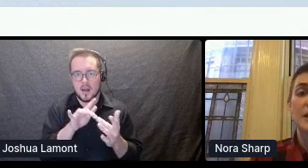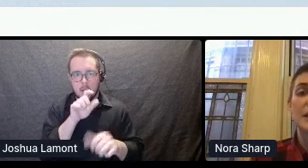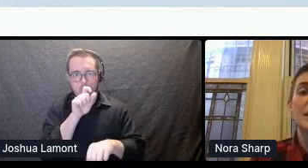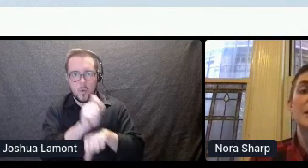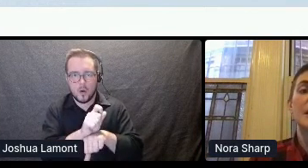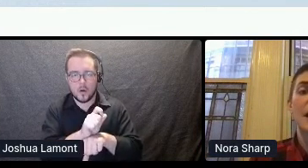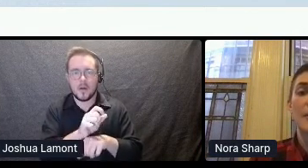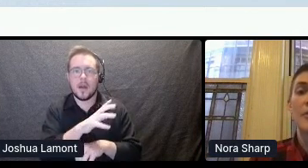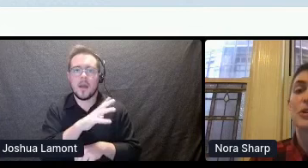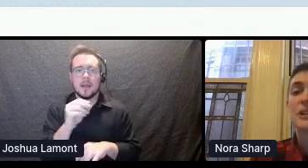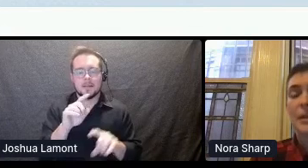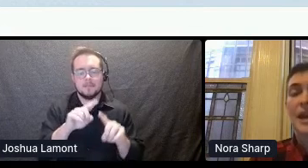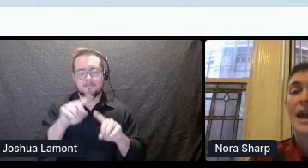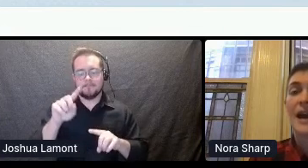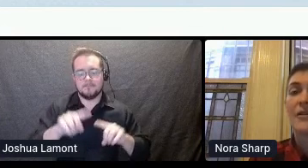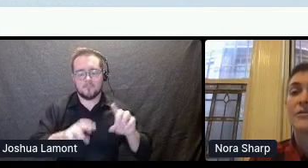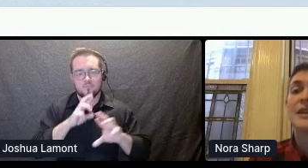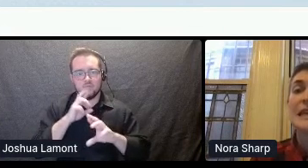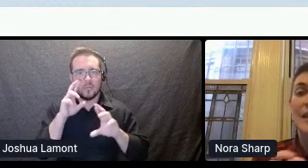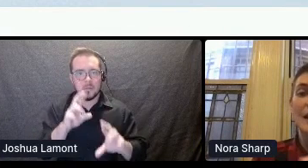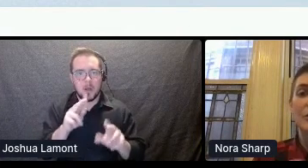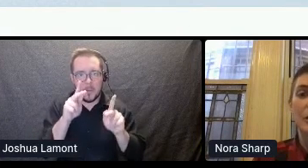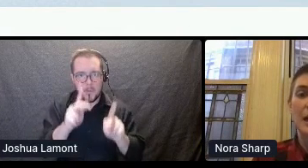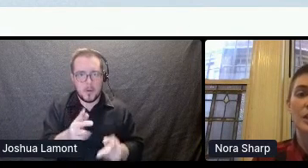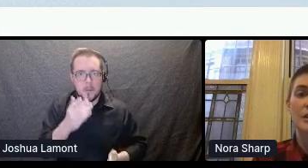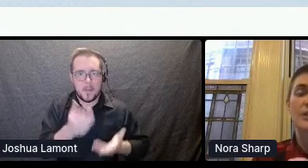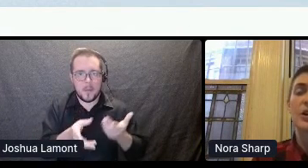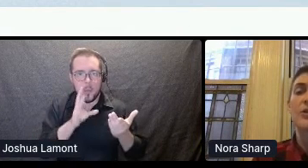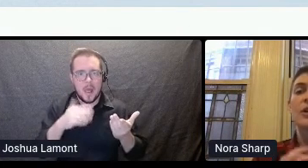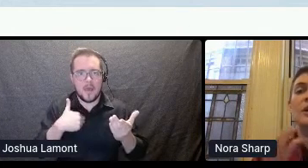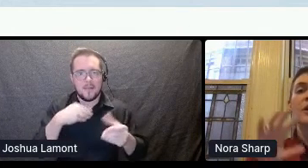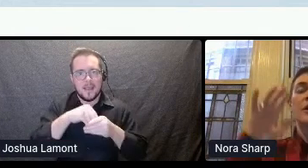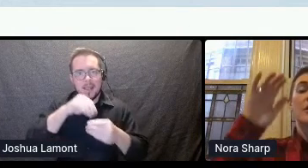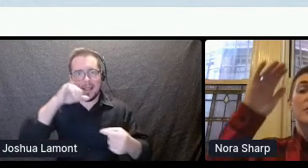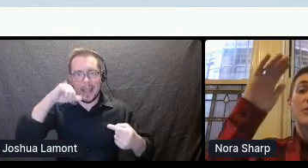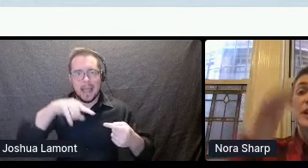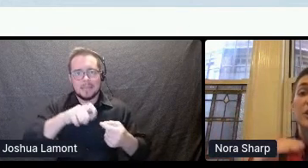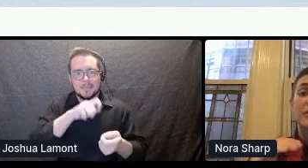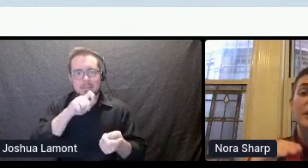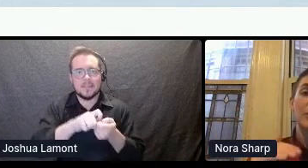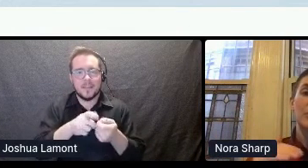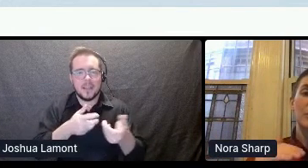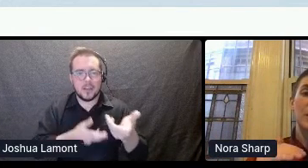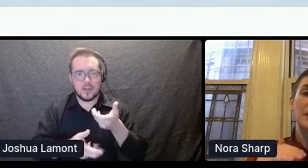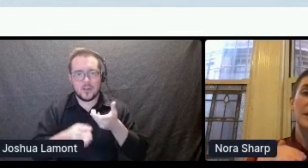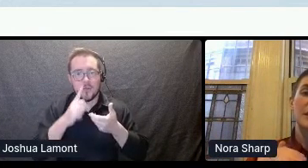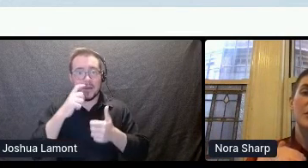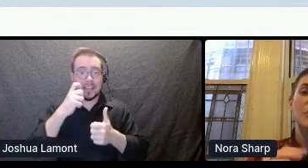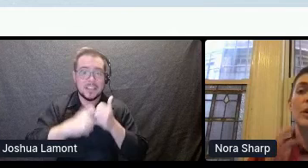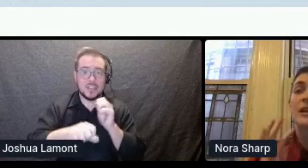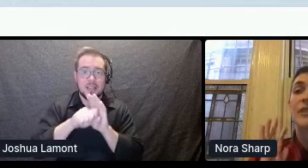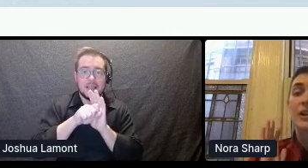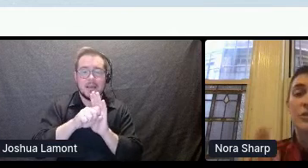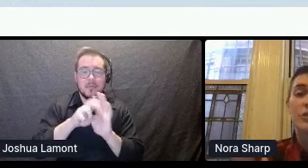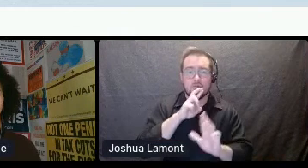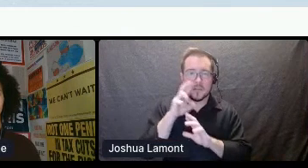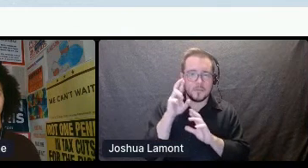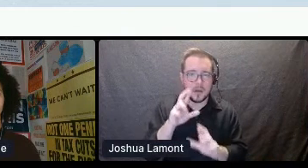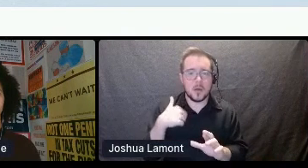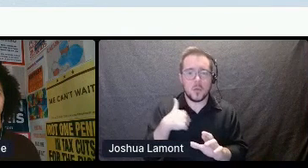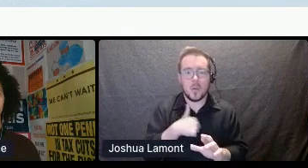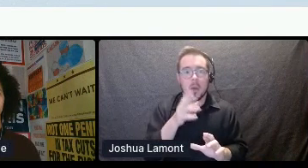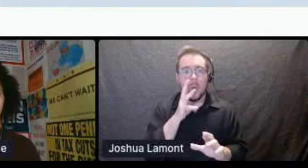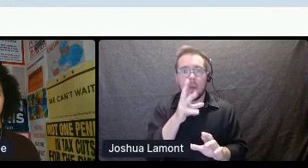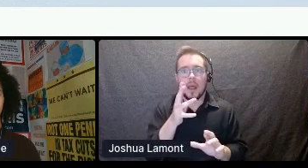of responses the person might have in that interaction. So for each of the sample responses, we're going to invite you all